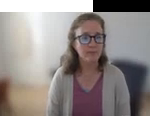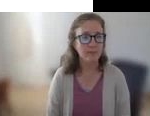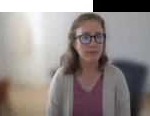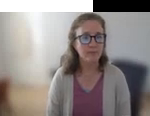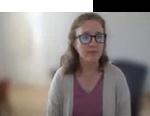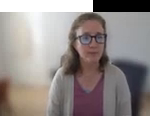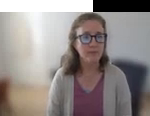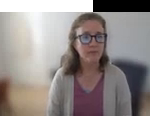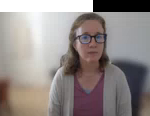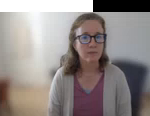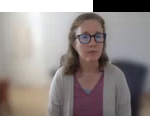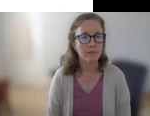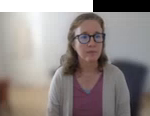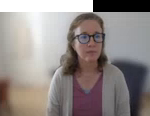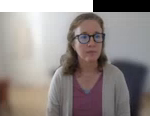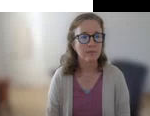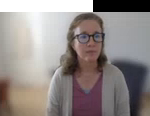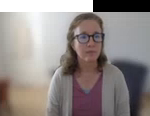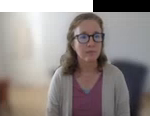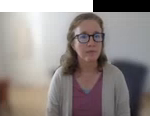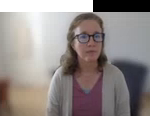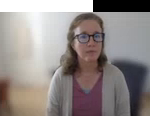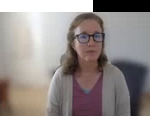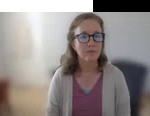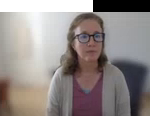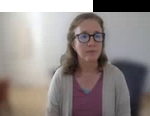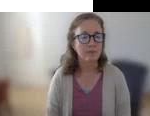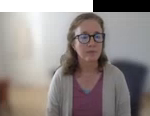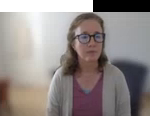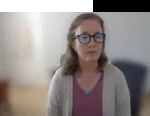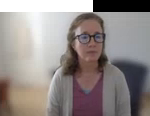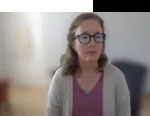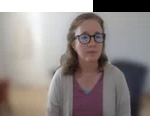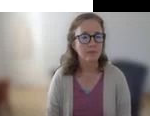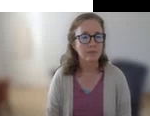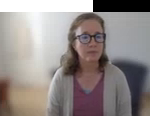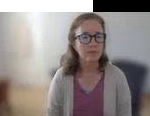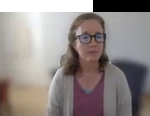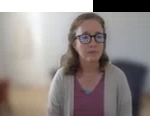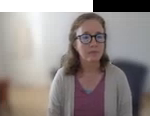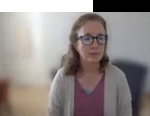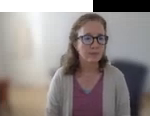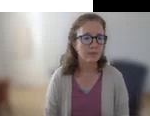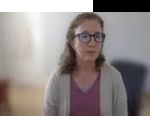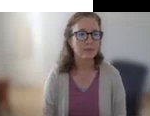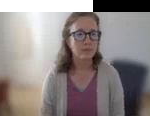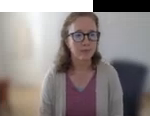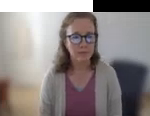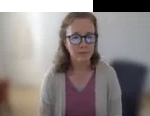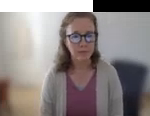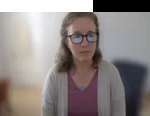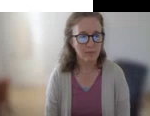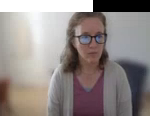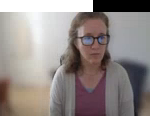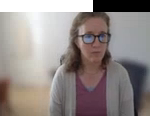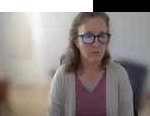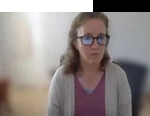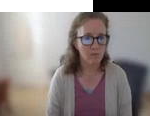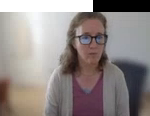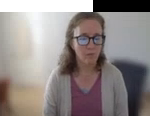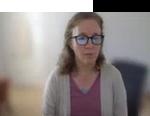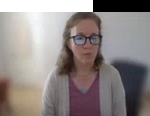And now moving to students with neurodiversities, being explicit about how